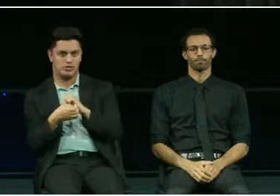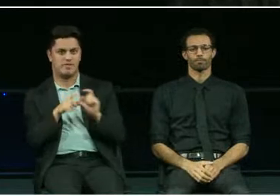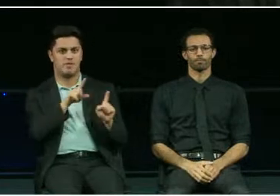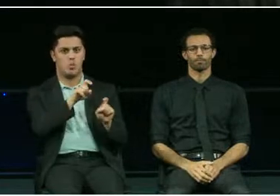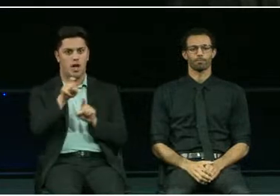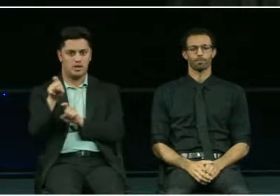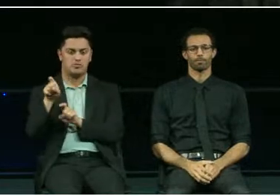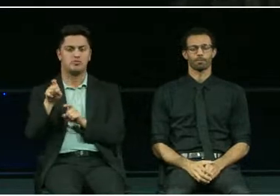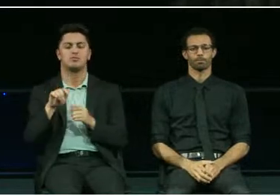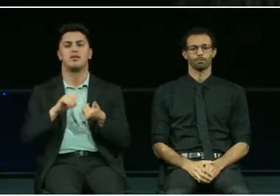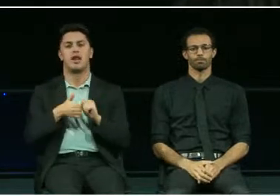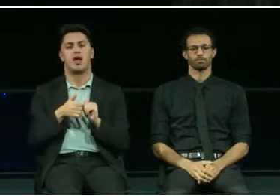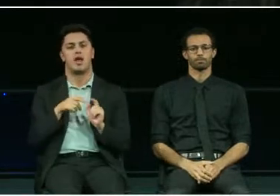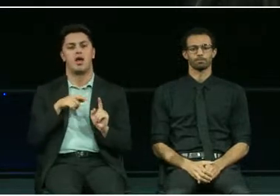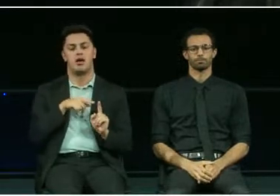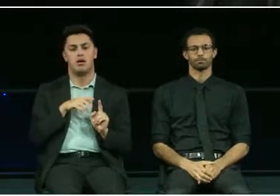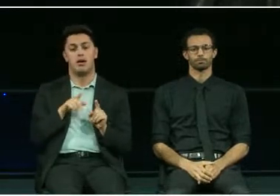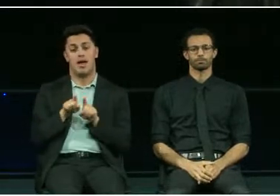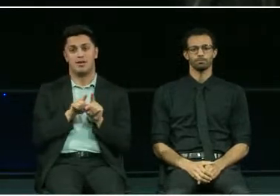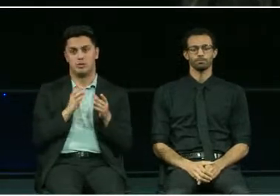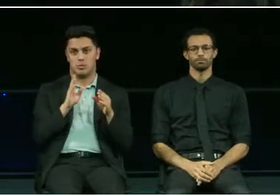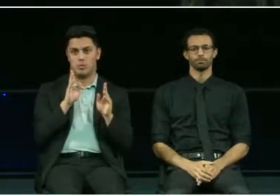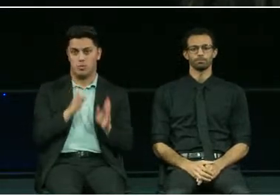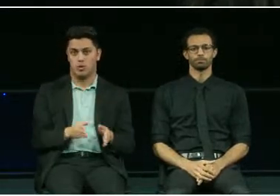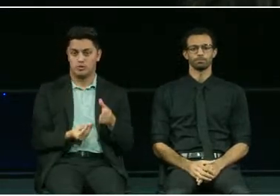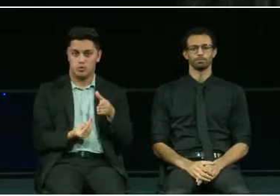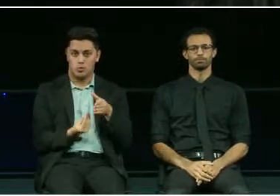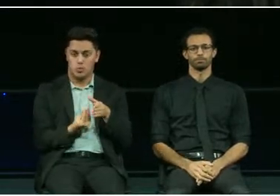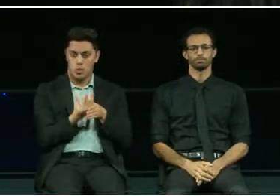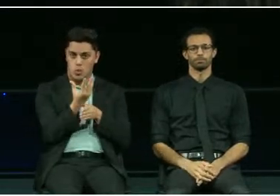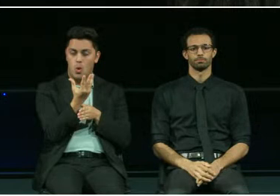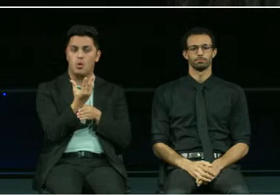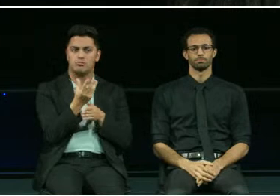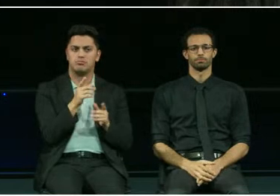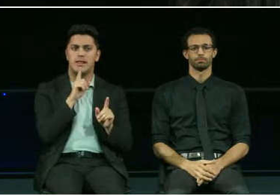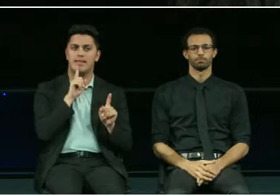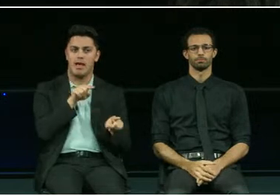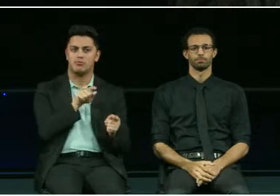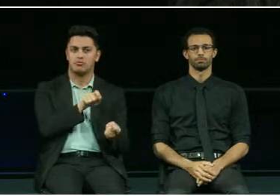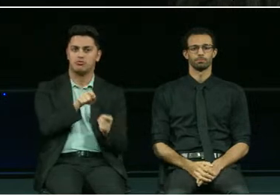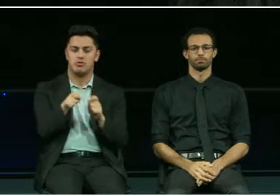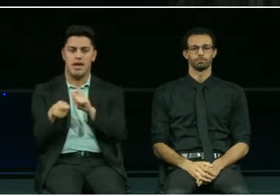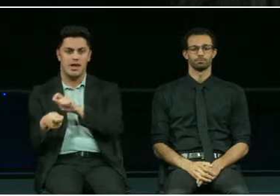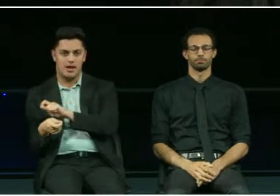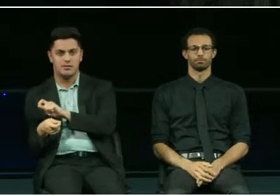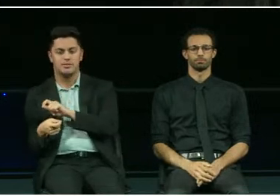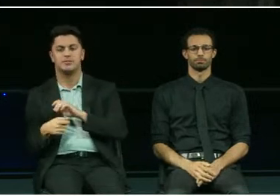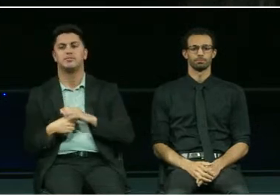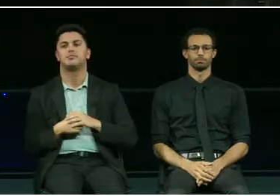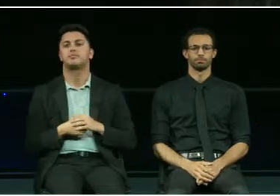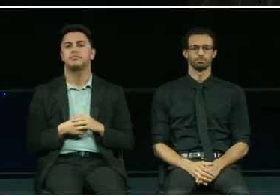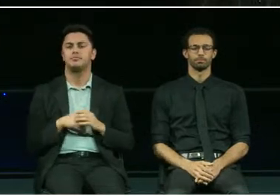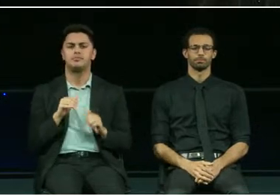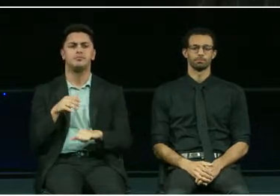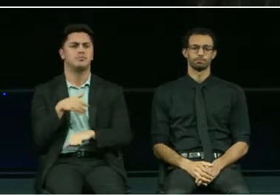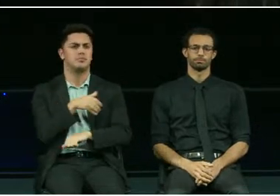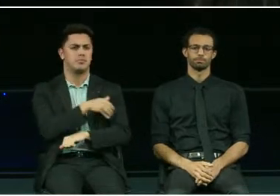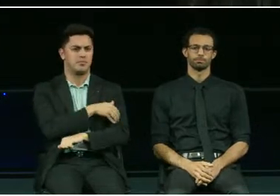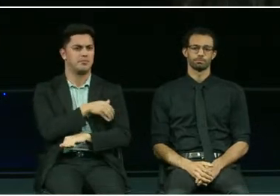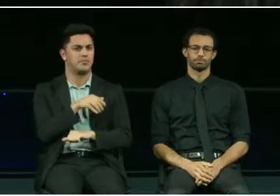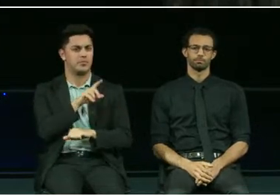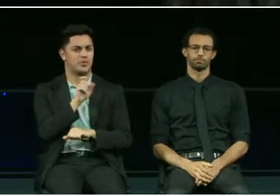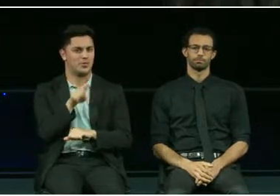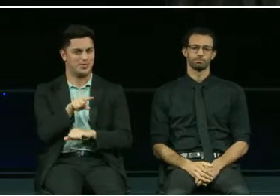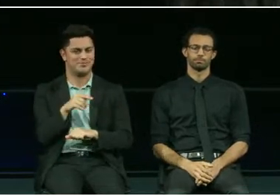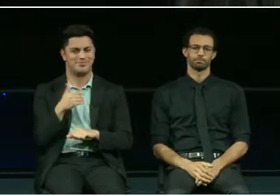and how, as a person grows, you know, their answers change, and that power question that, you